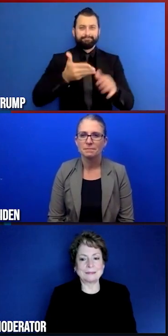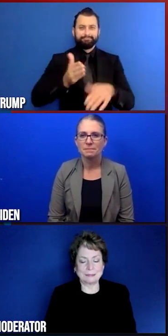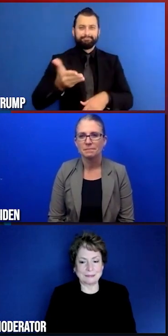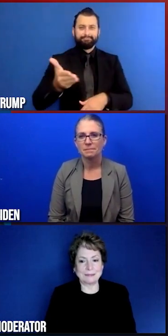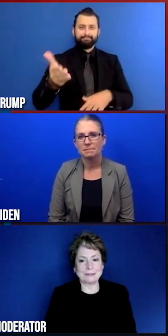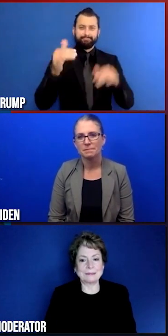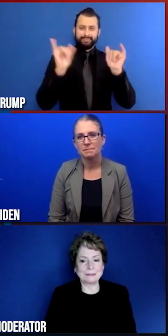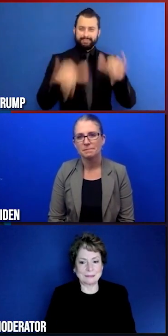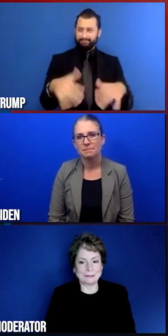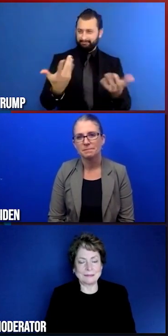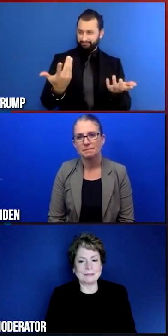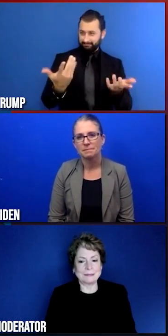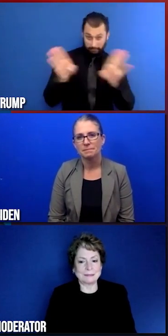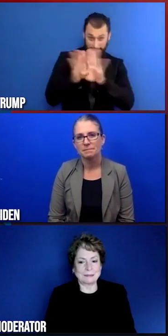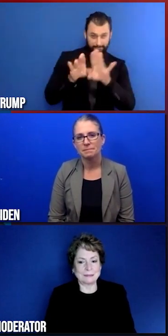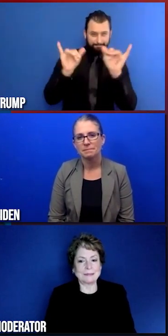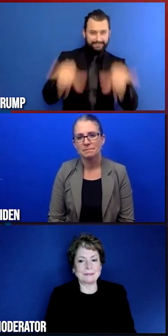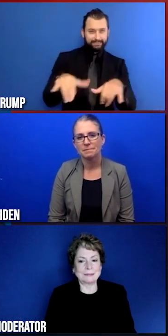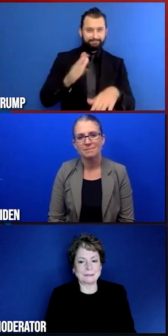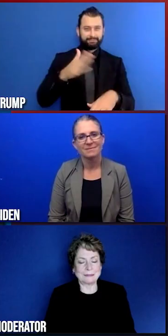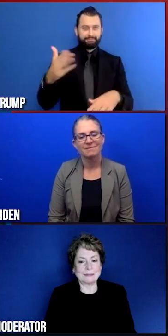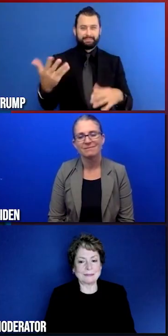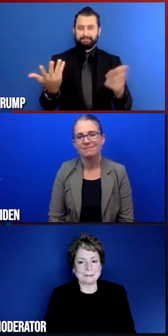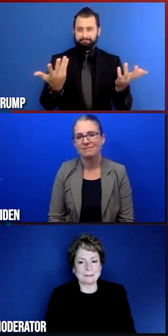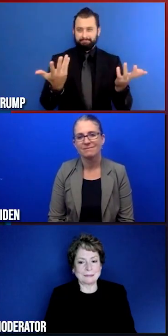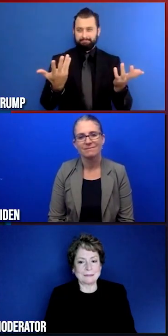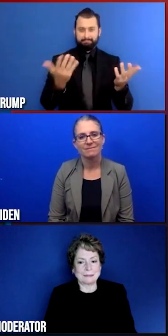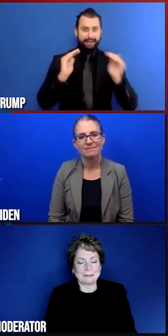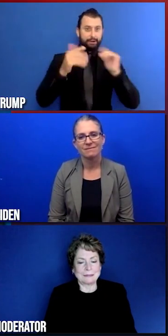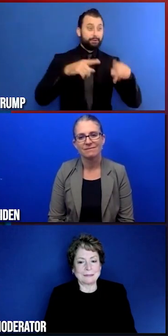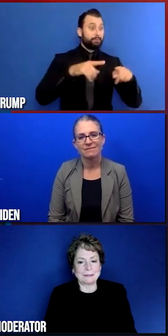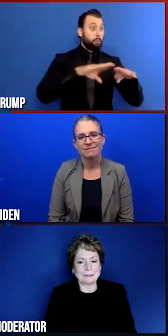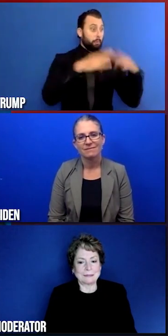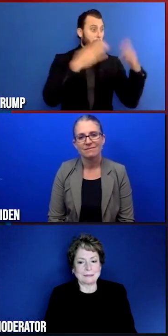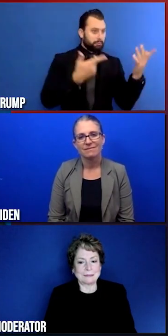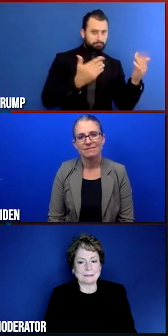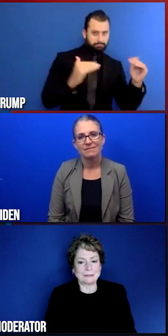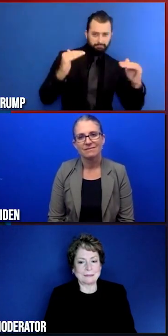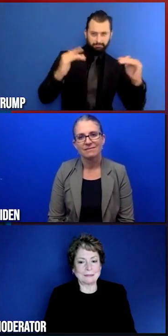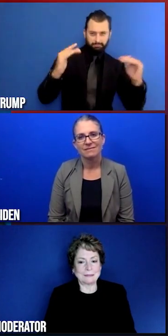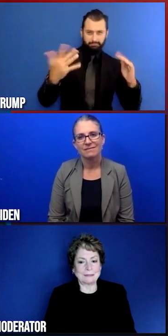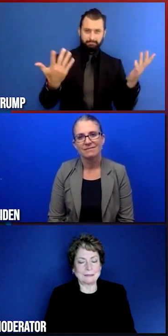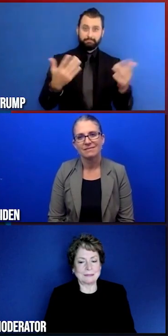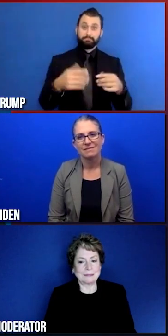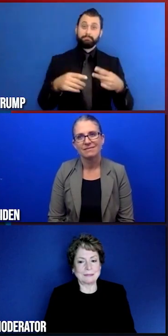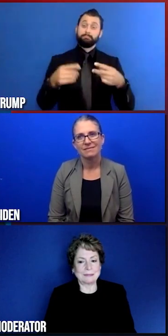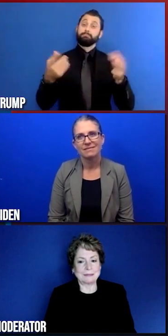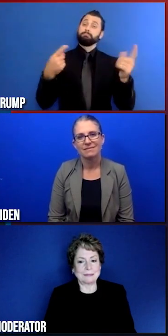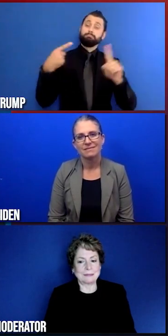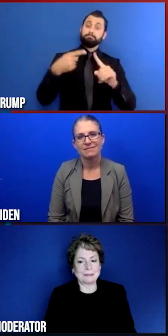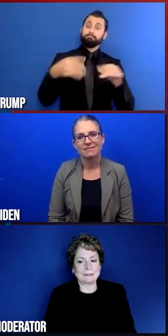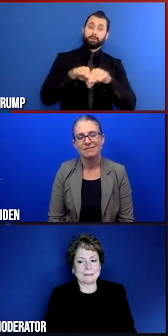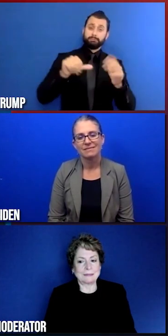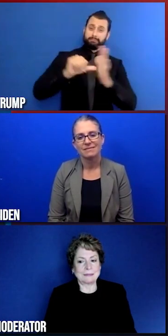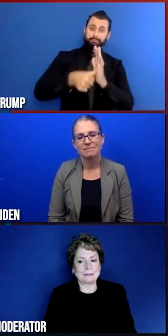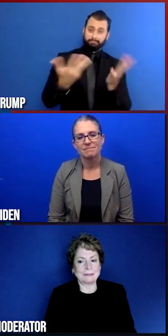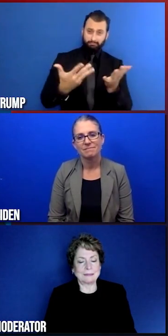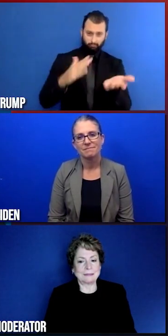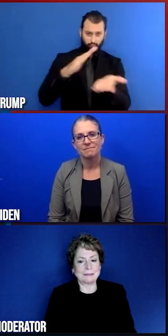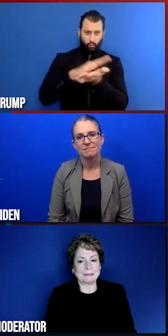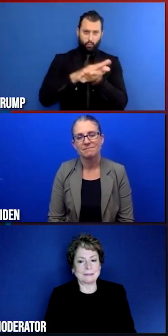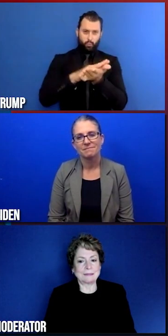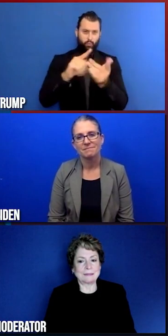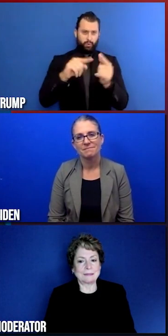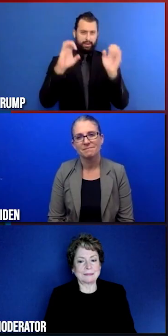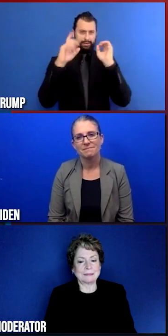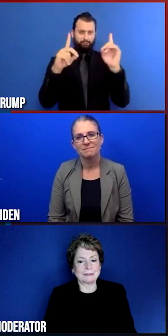going to shut down, and we have to open our schools. And it's like, as an example, I have a young son. He also tested positive.